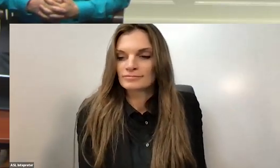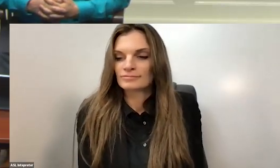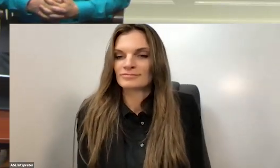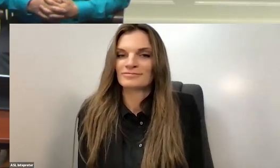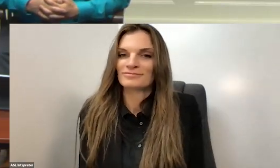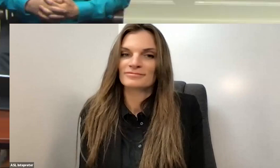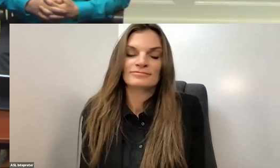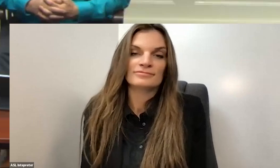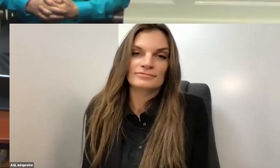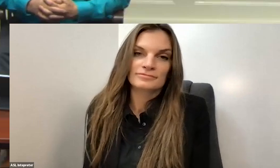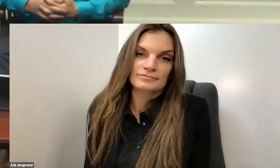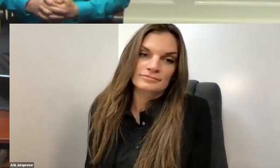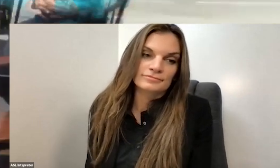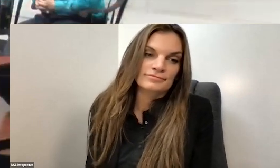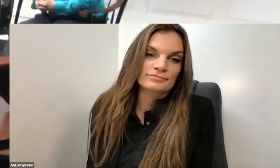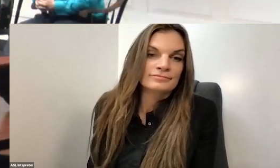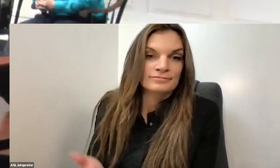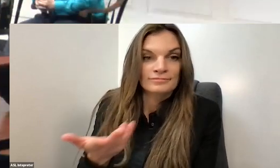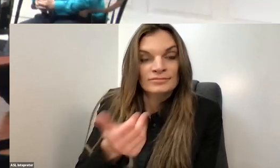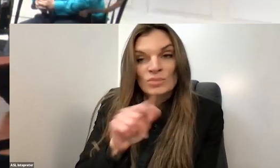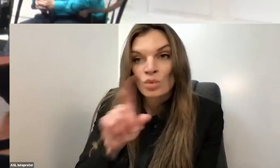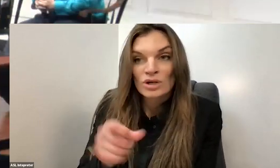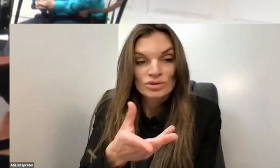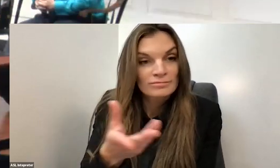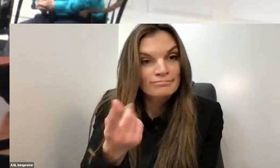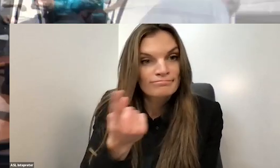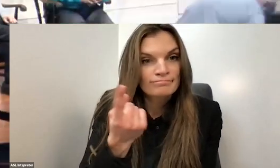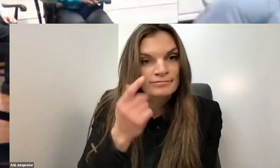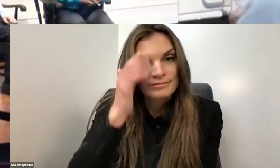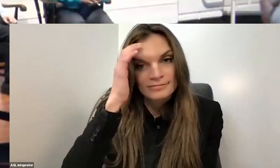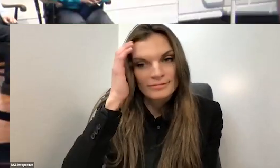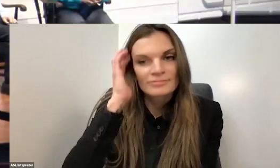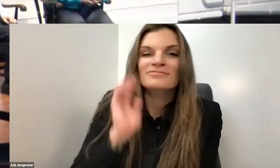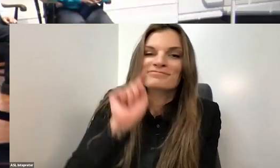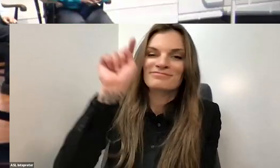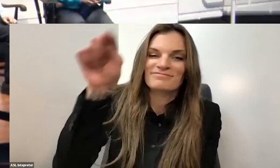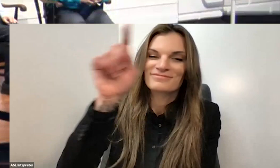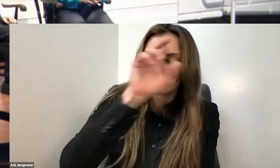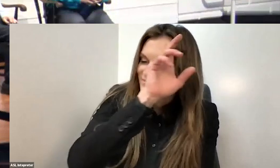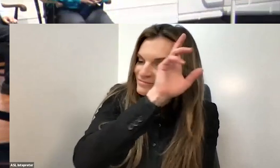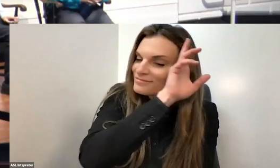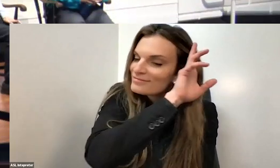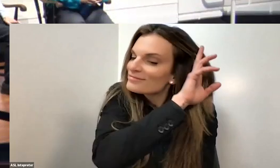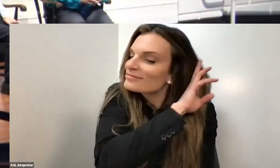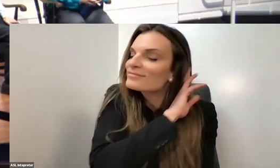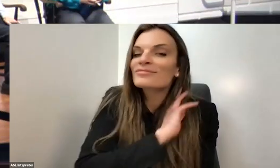Do we have any more? Oh, we have a question, another question that we answer. Way in the back.